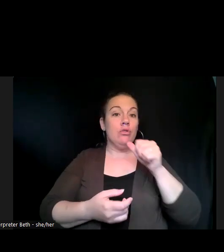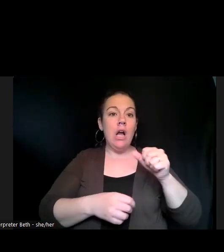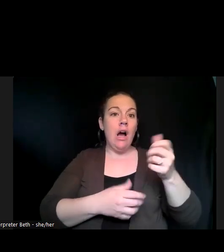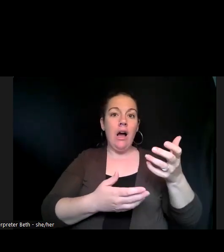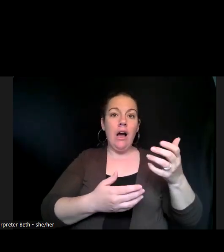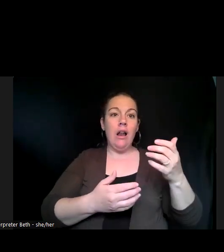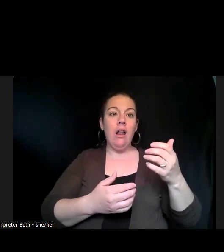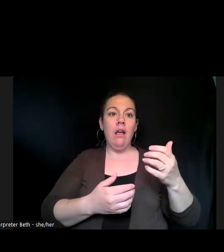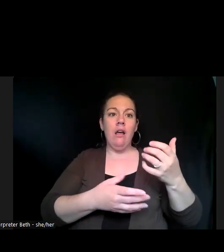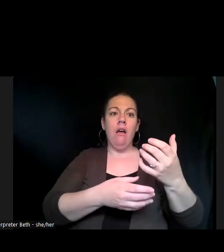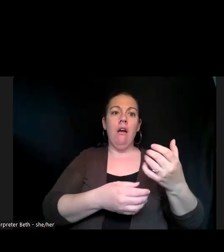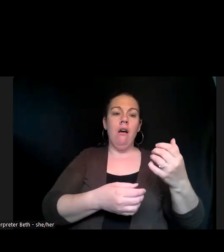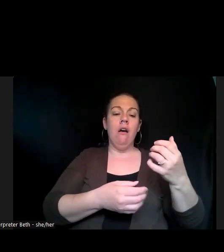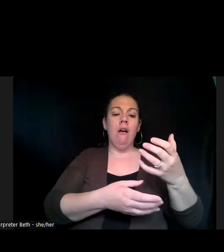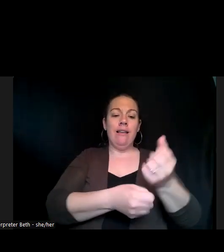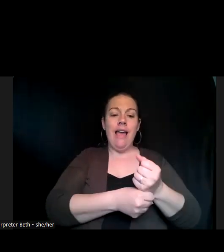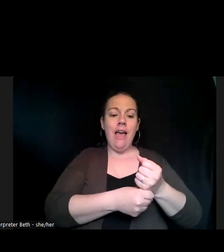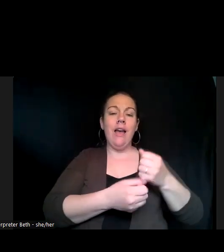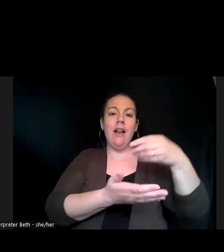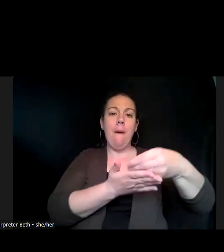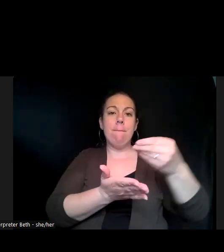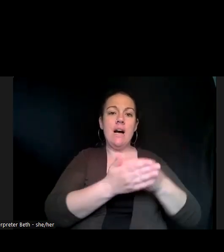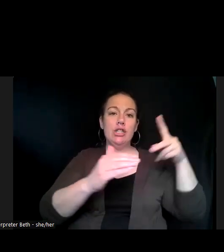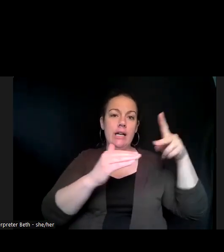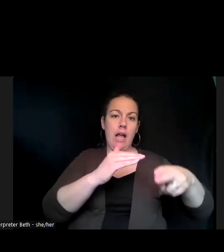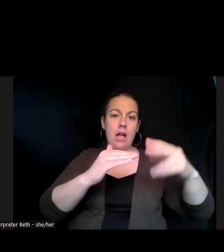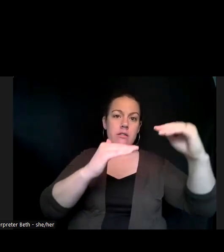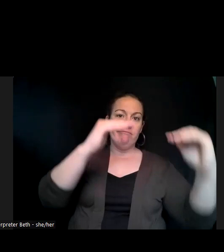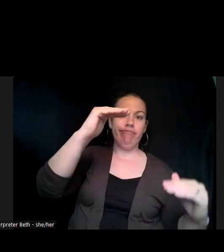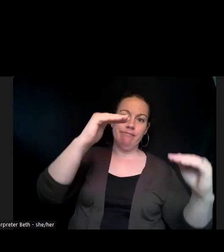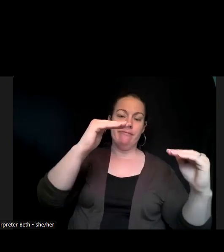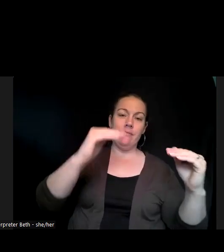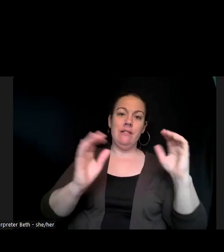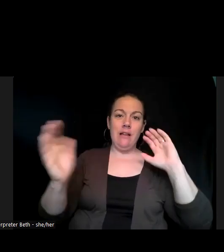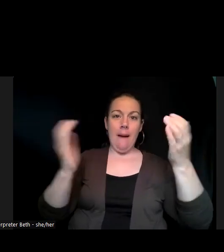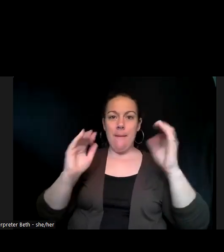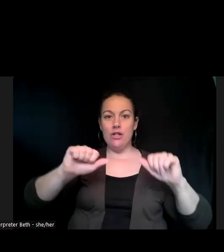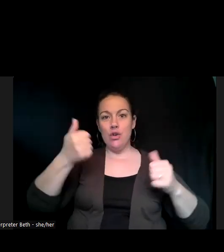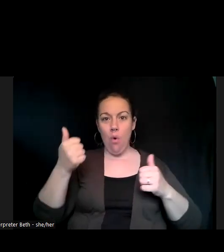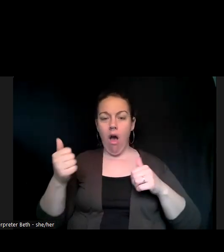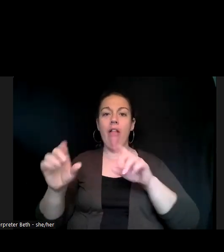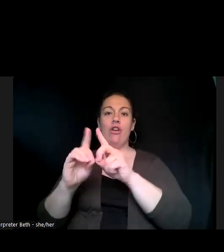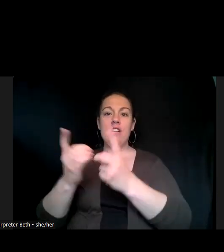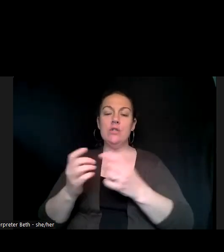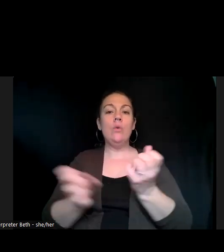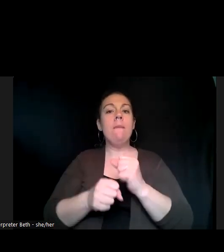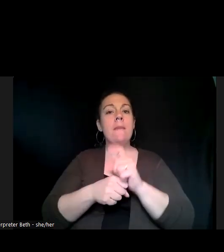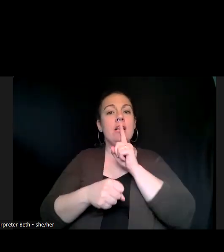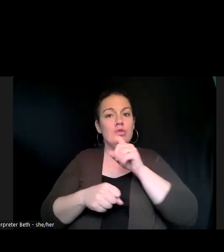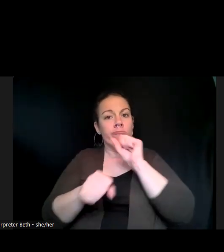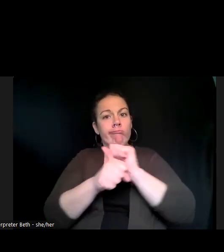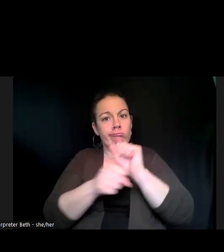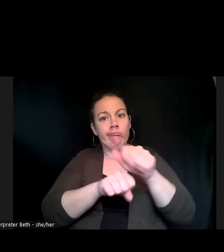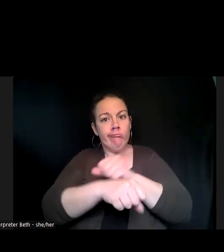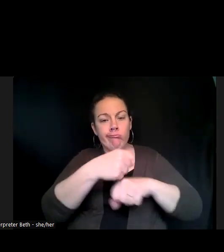disproportionate cuts. And with that work, we have been working diligently to make sure that all of our states and districts are compliant with